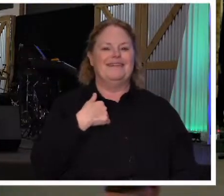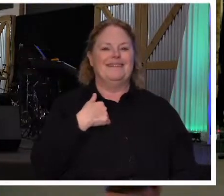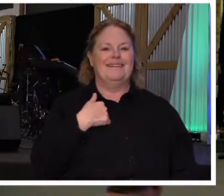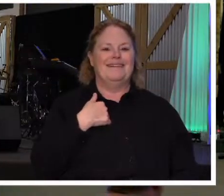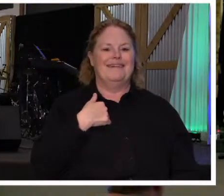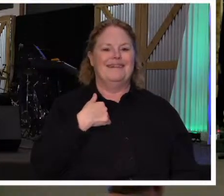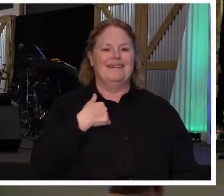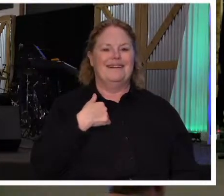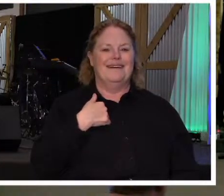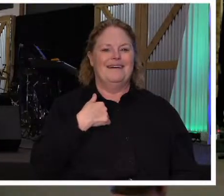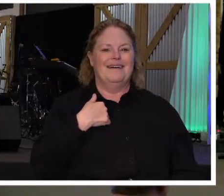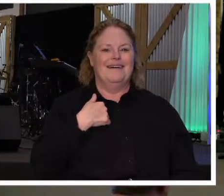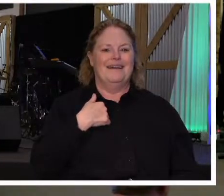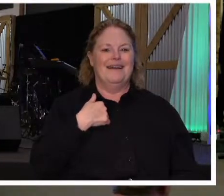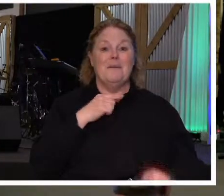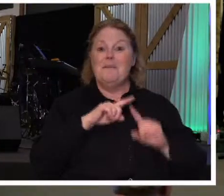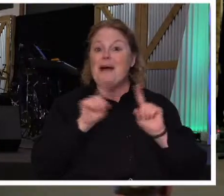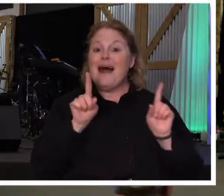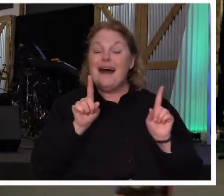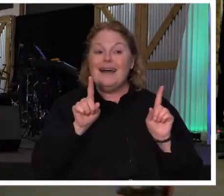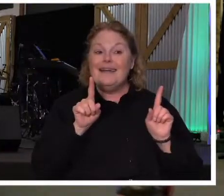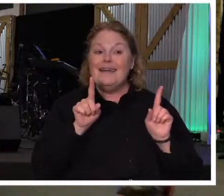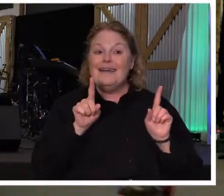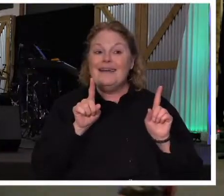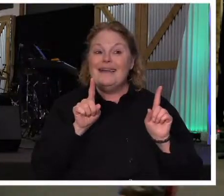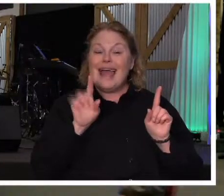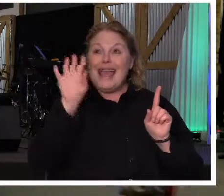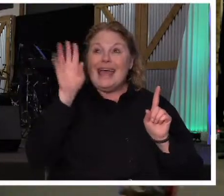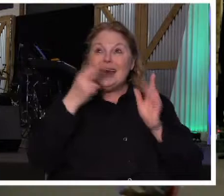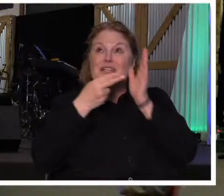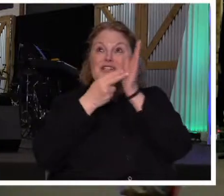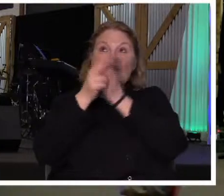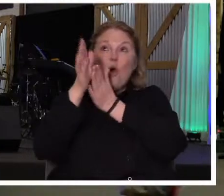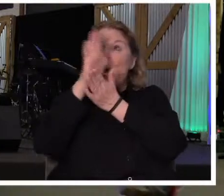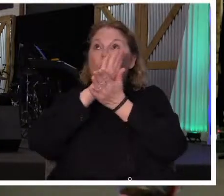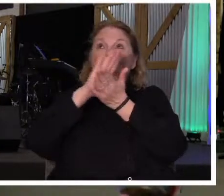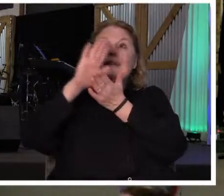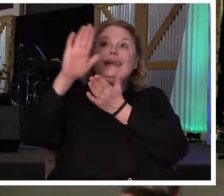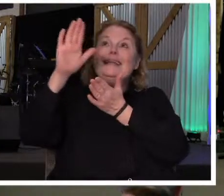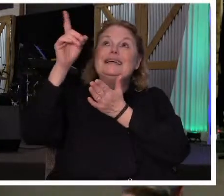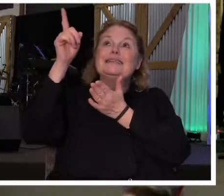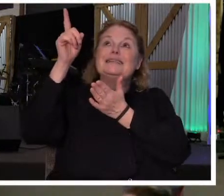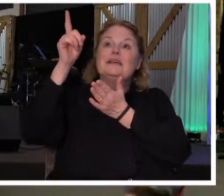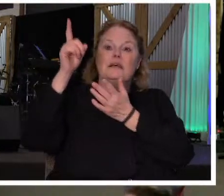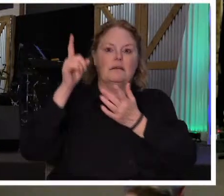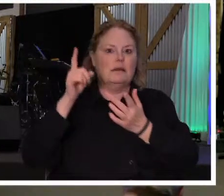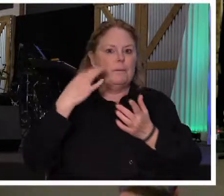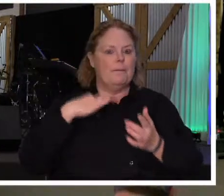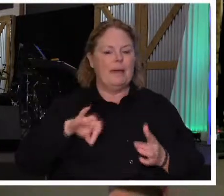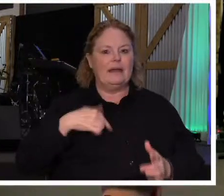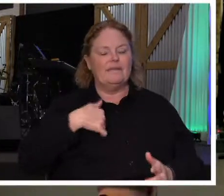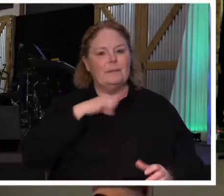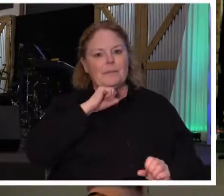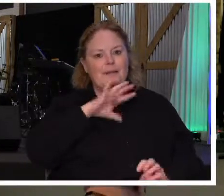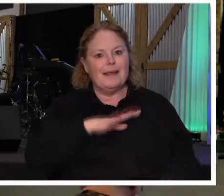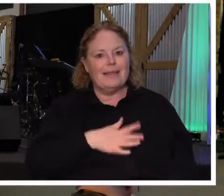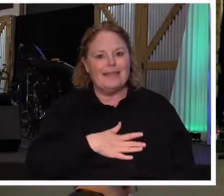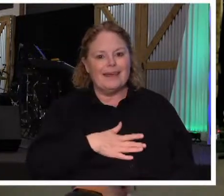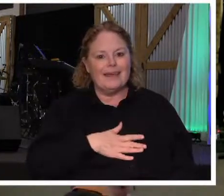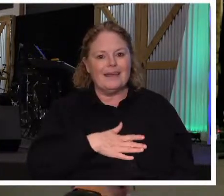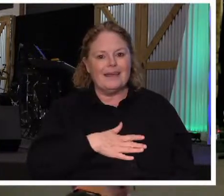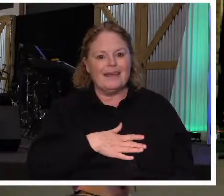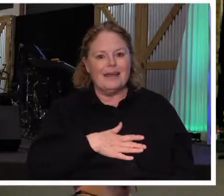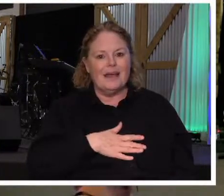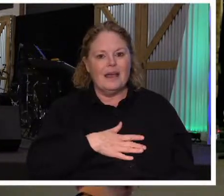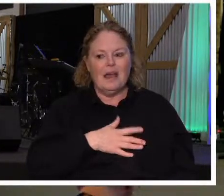I get a benefit from his mercy. But holiness is of no use at all. God's holiness is of